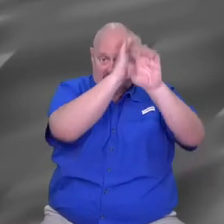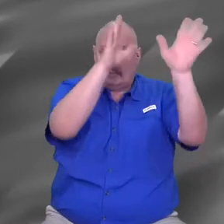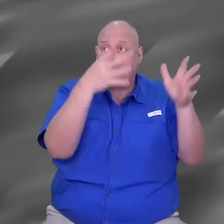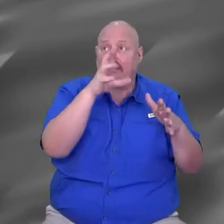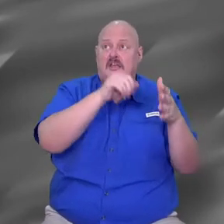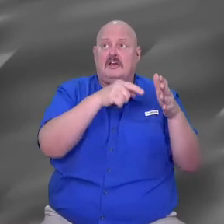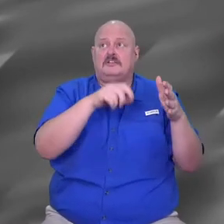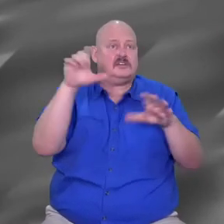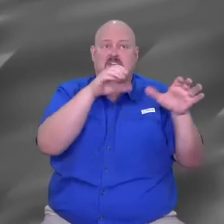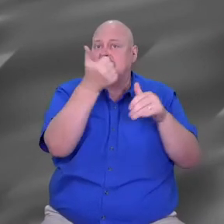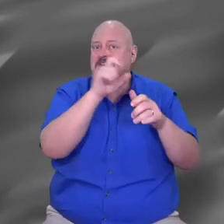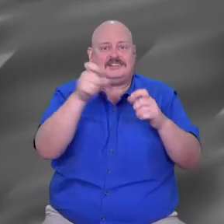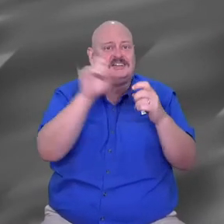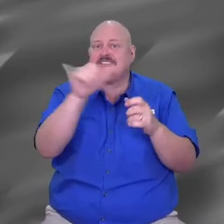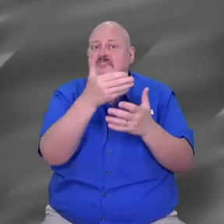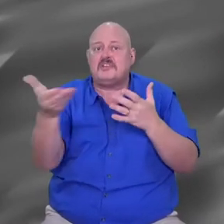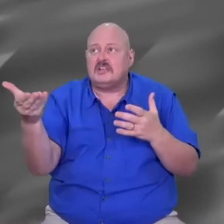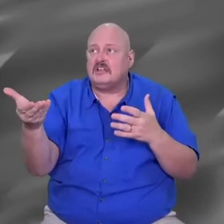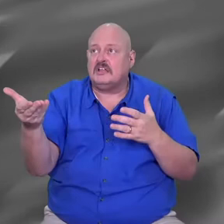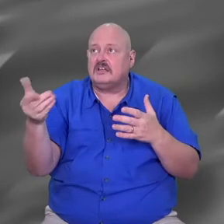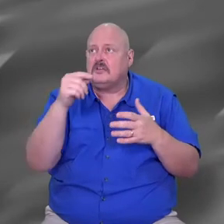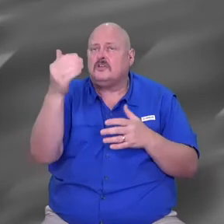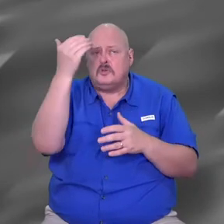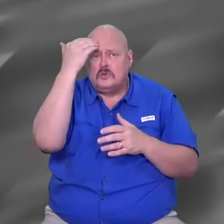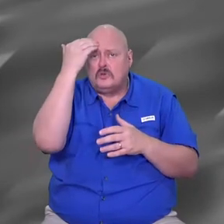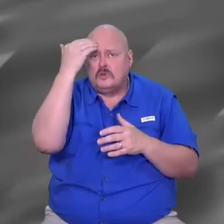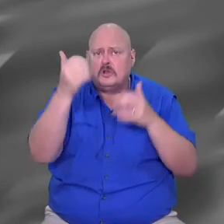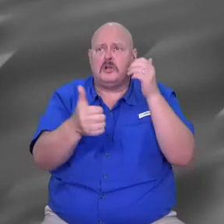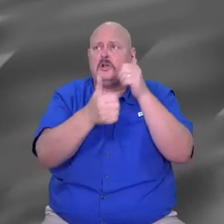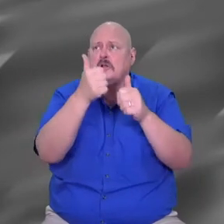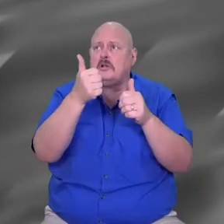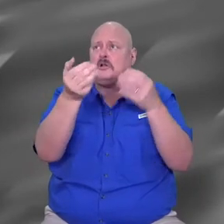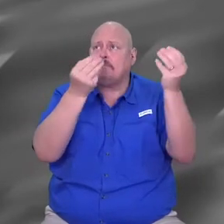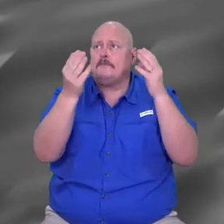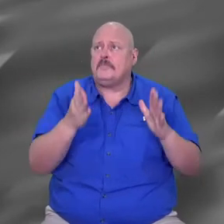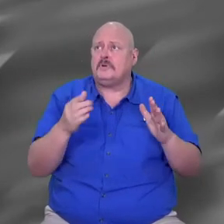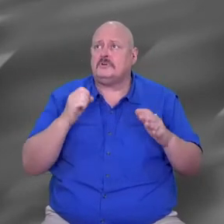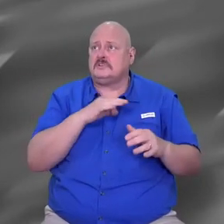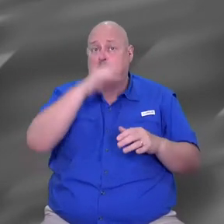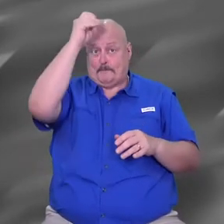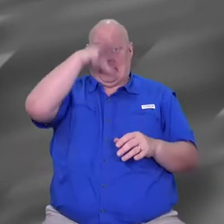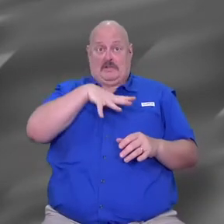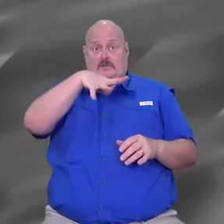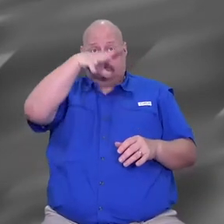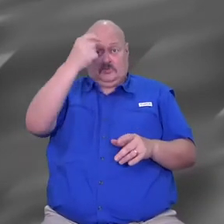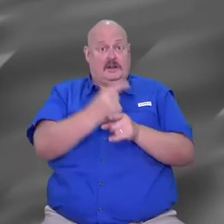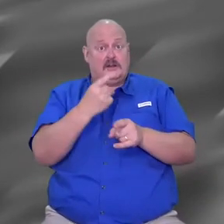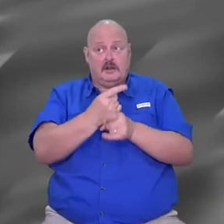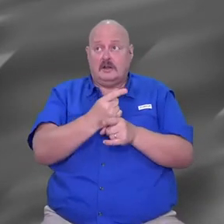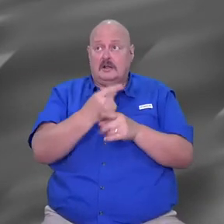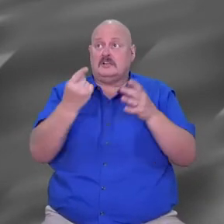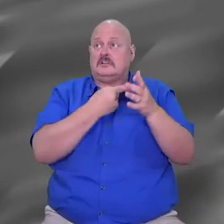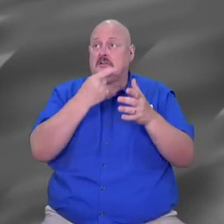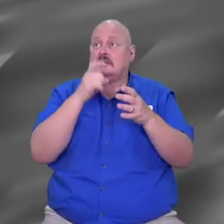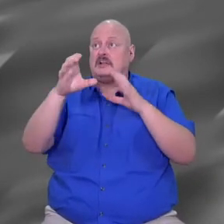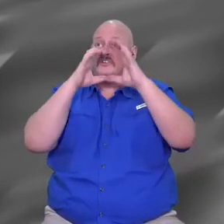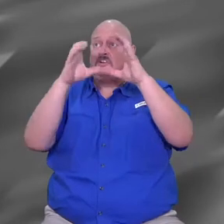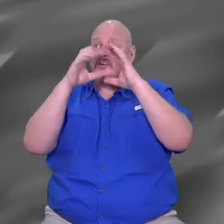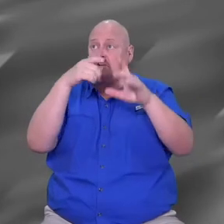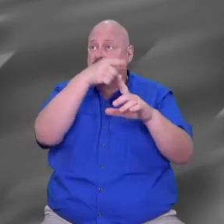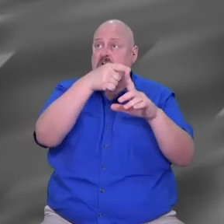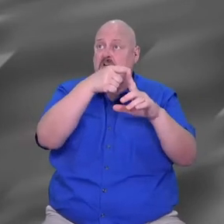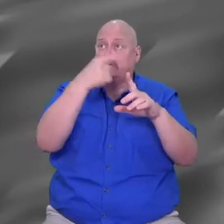does the exact same thing. You do know that the majority of our ministers on staff are male, correct? And sometimes she has to communicate with them.